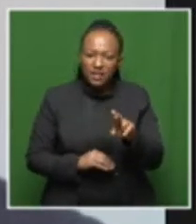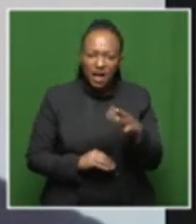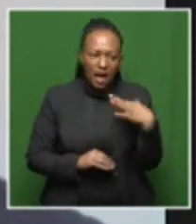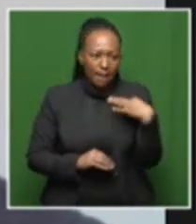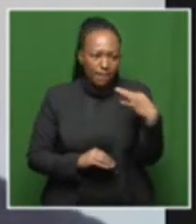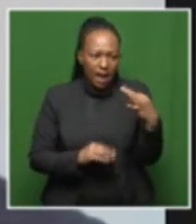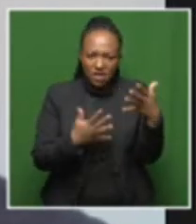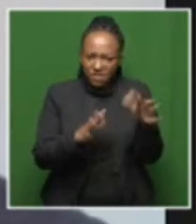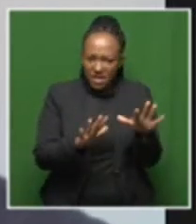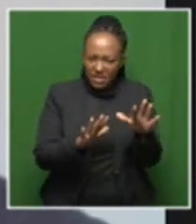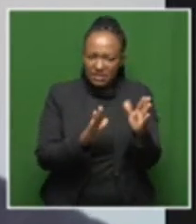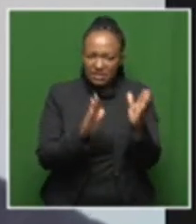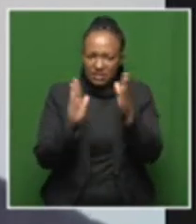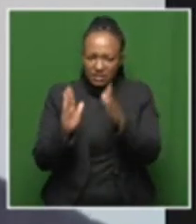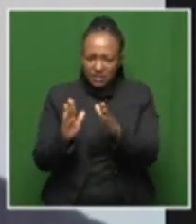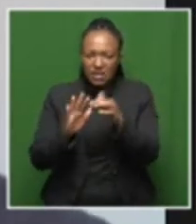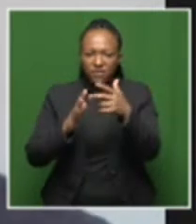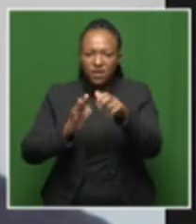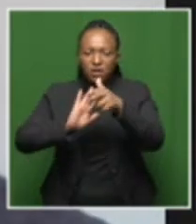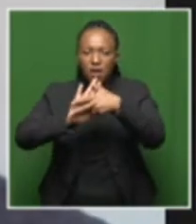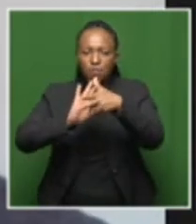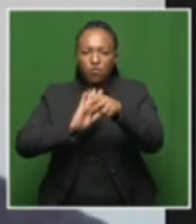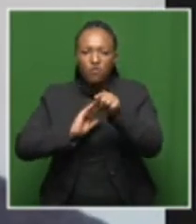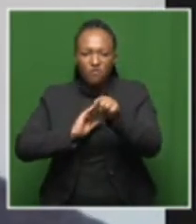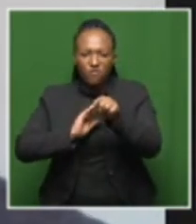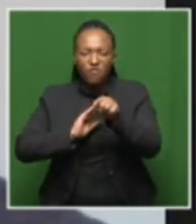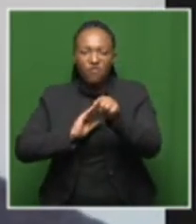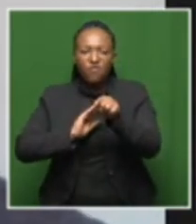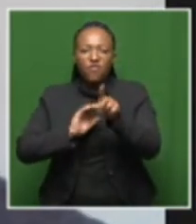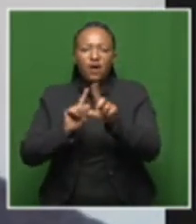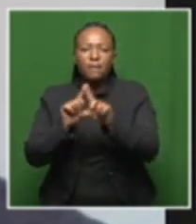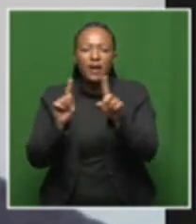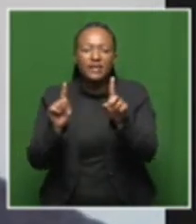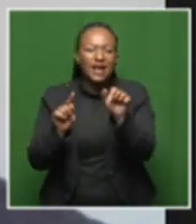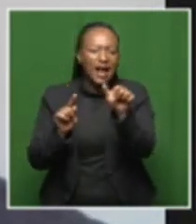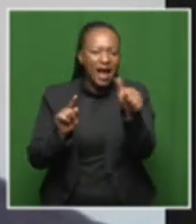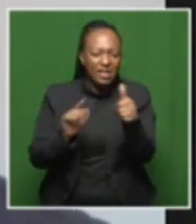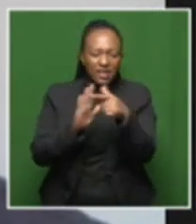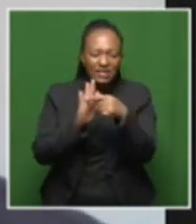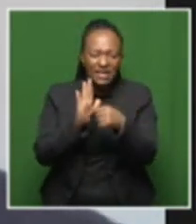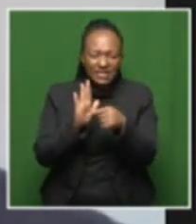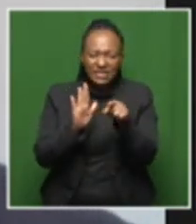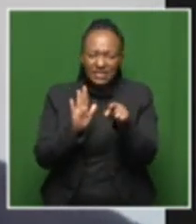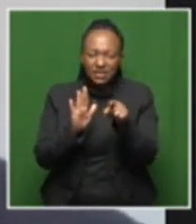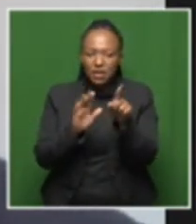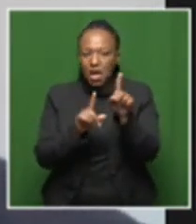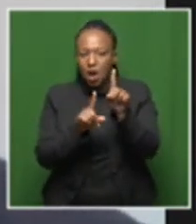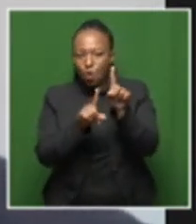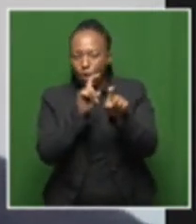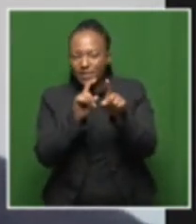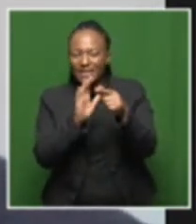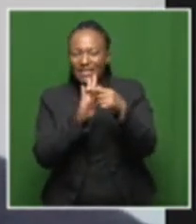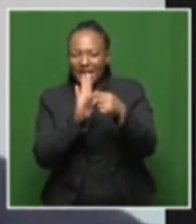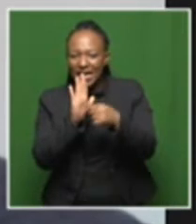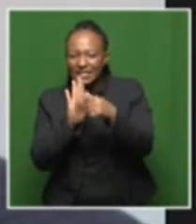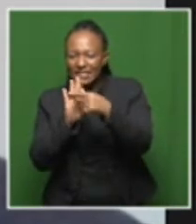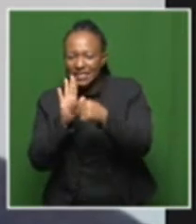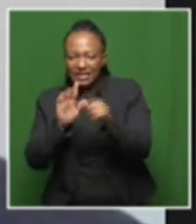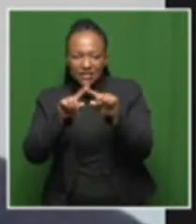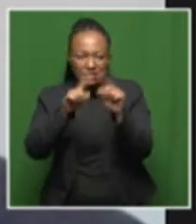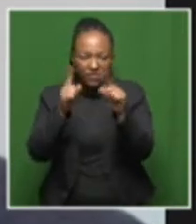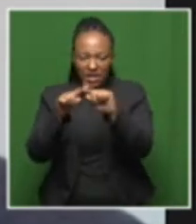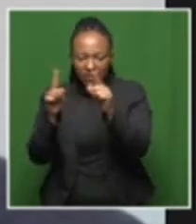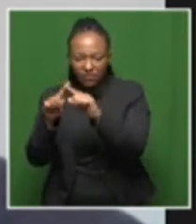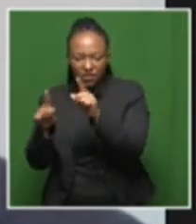to and that it got approved. But in terms of the other dates, so it's basically a question around the dates and the different dates